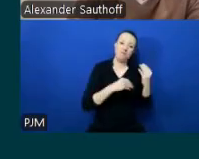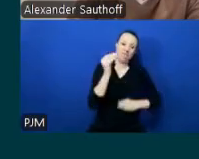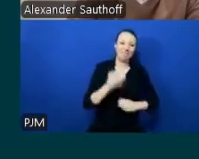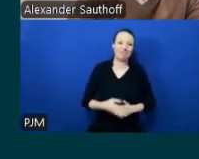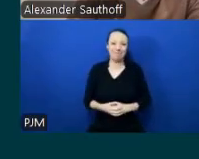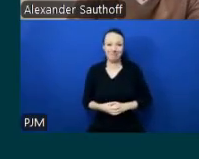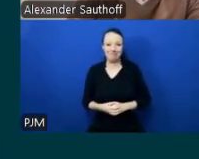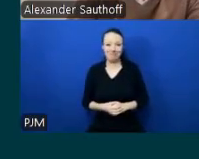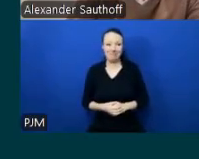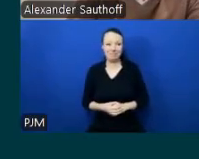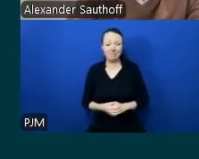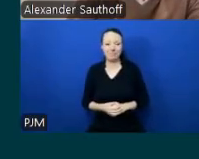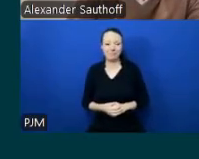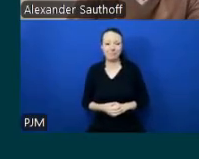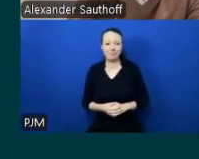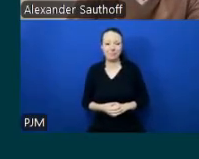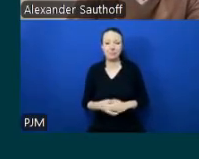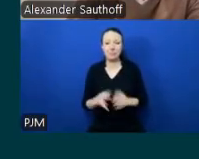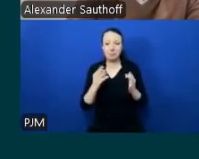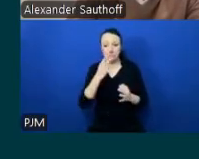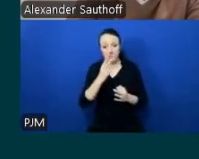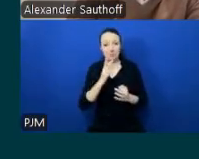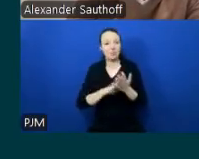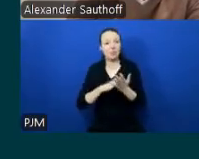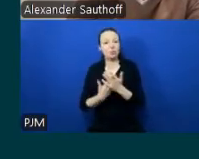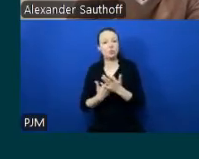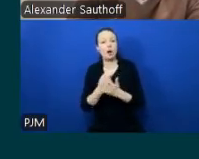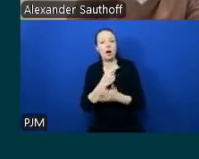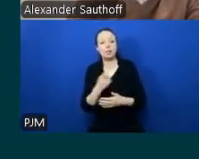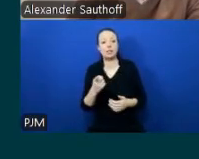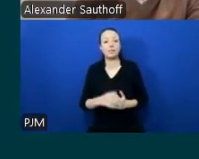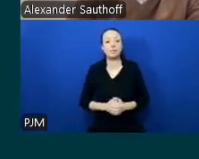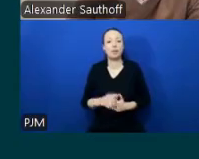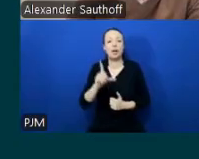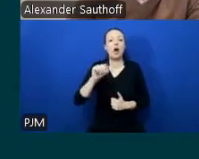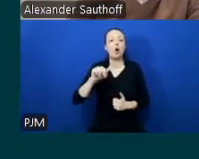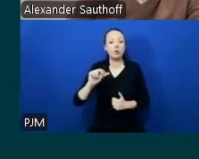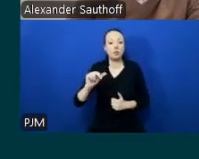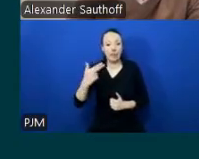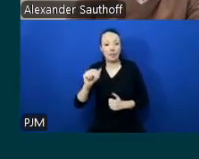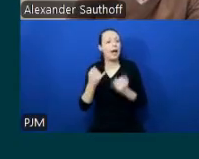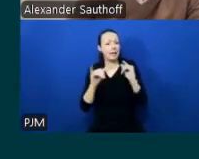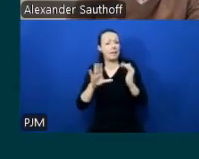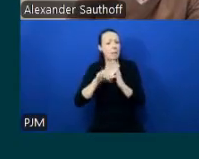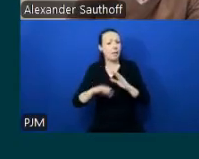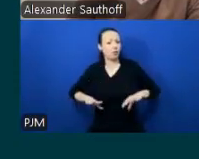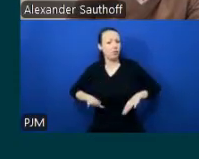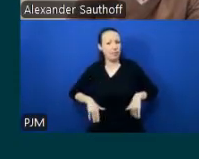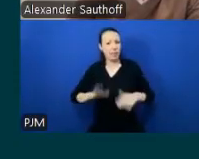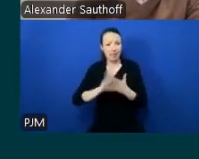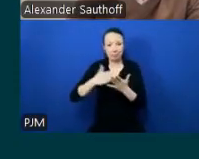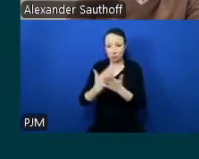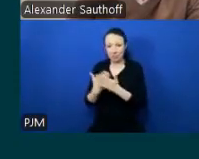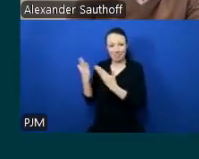Now let's look at practical examples from Lausanne and other Swiss cities. The EU